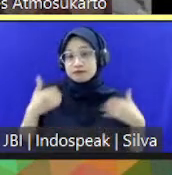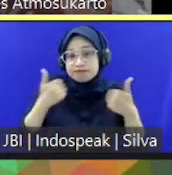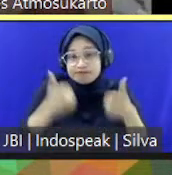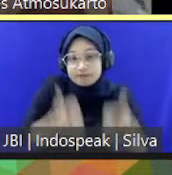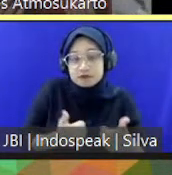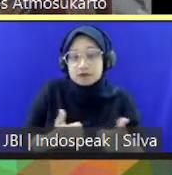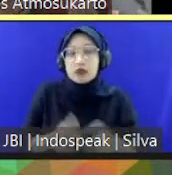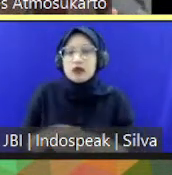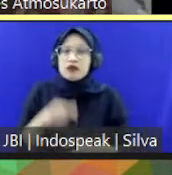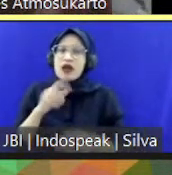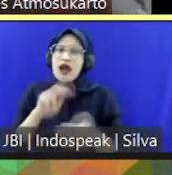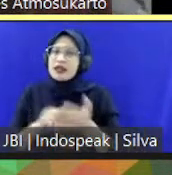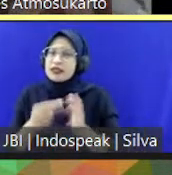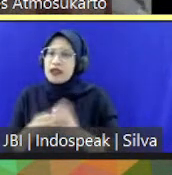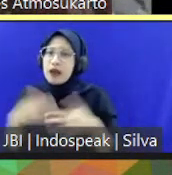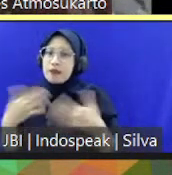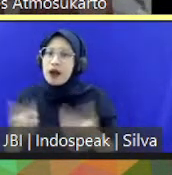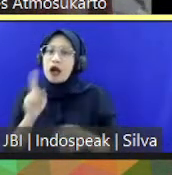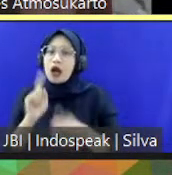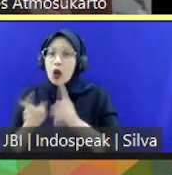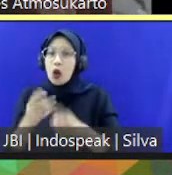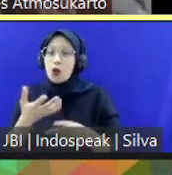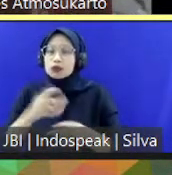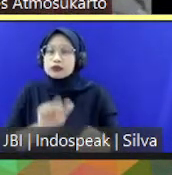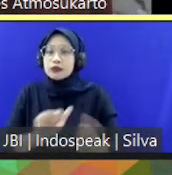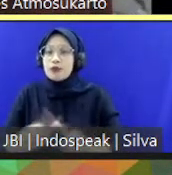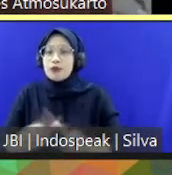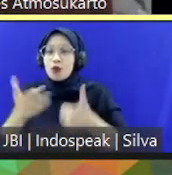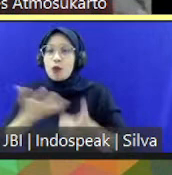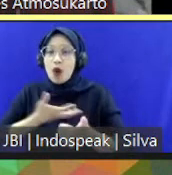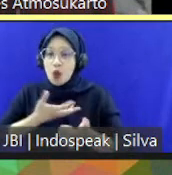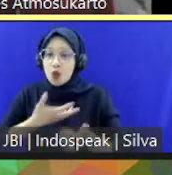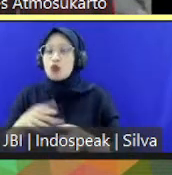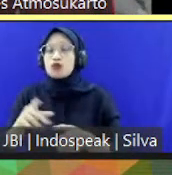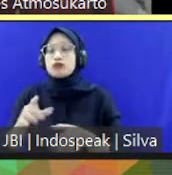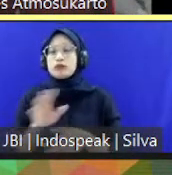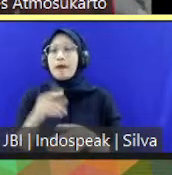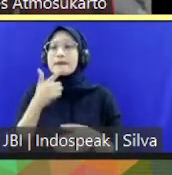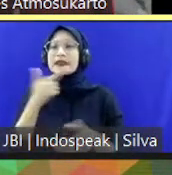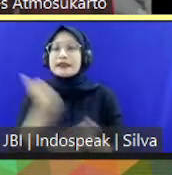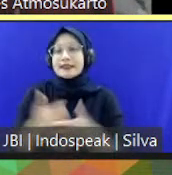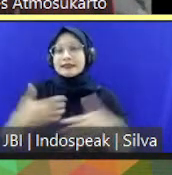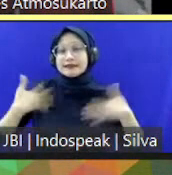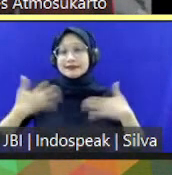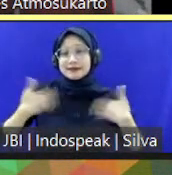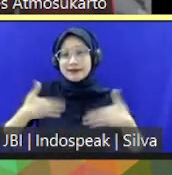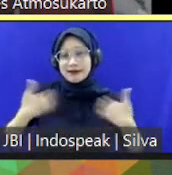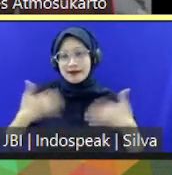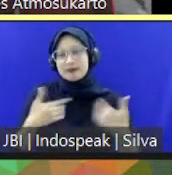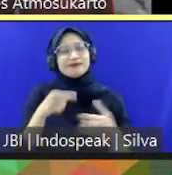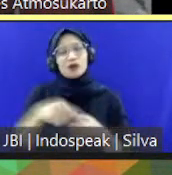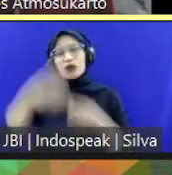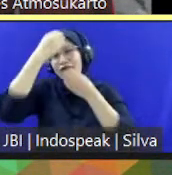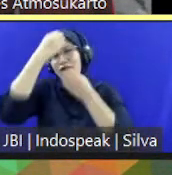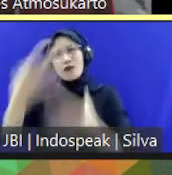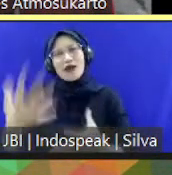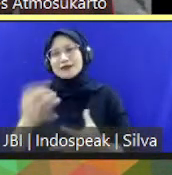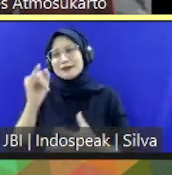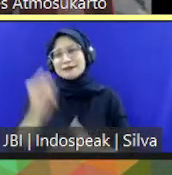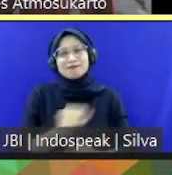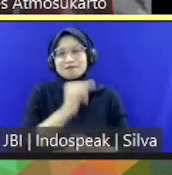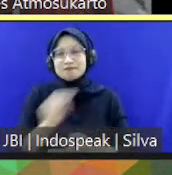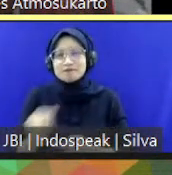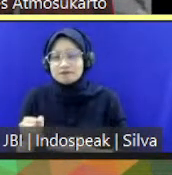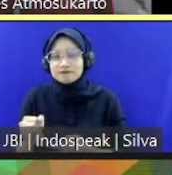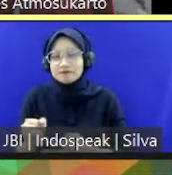not science-driven. And that's really when, seeing this sort of information, this is when like scientists